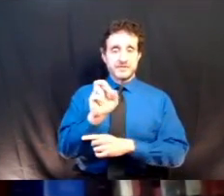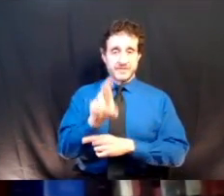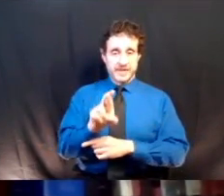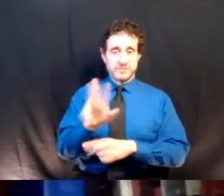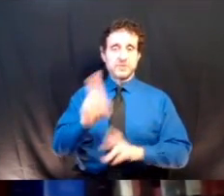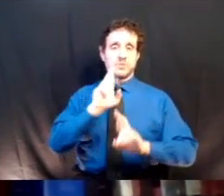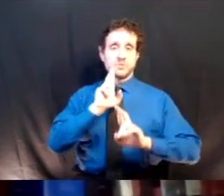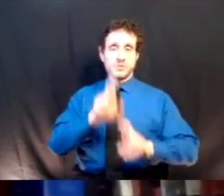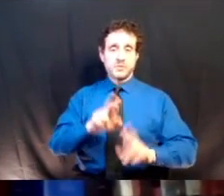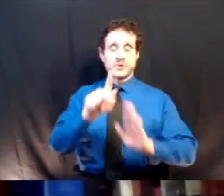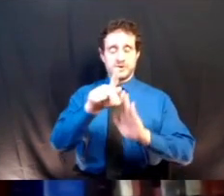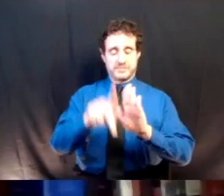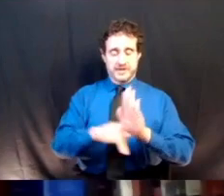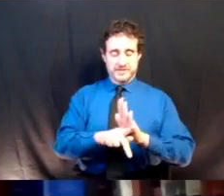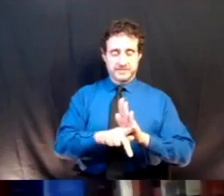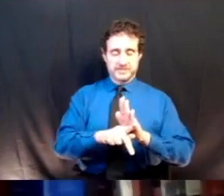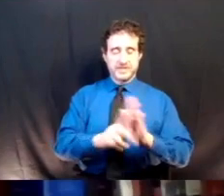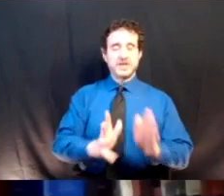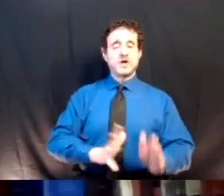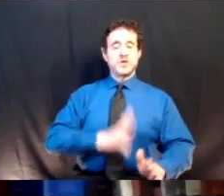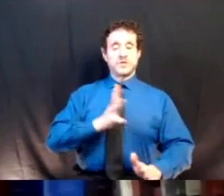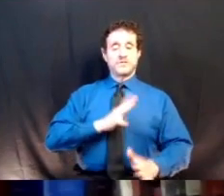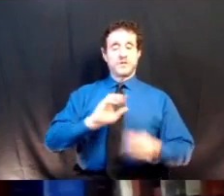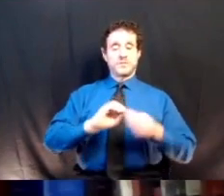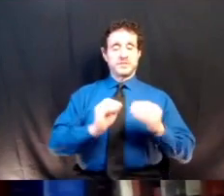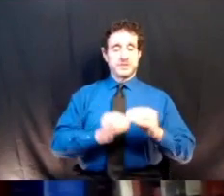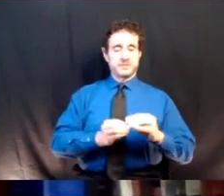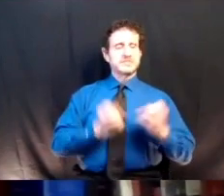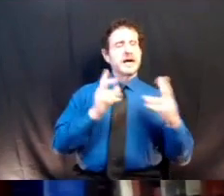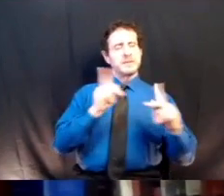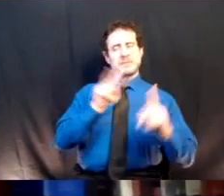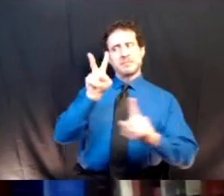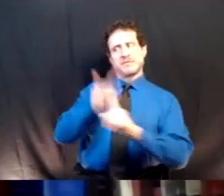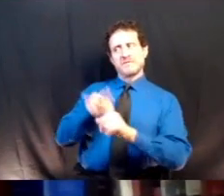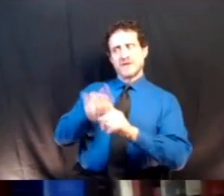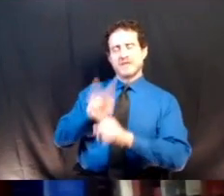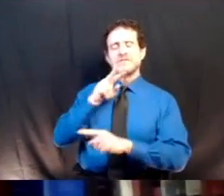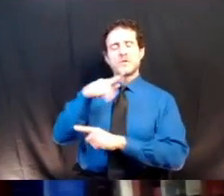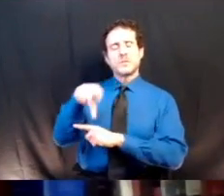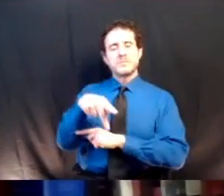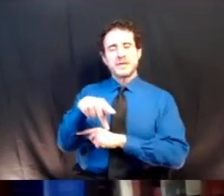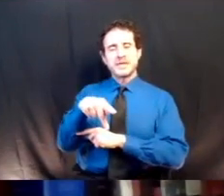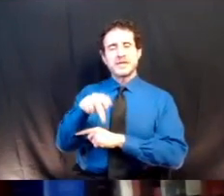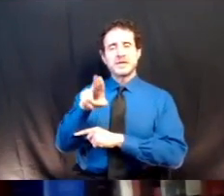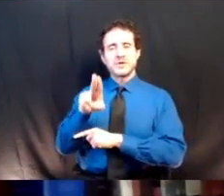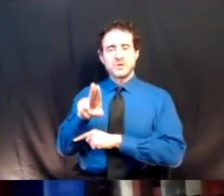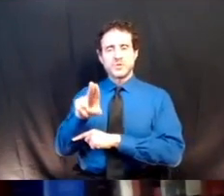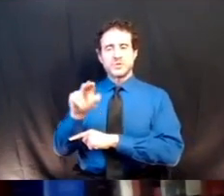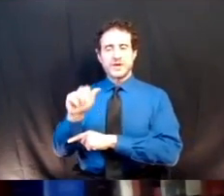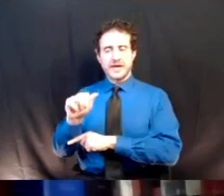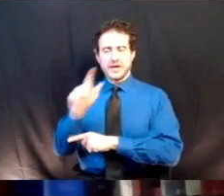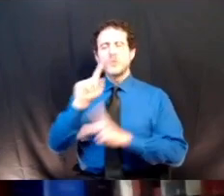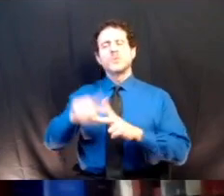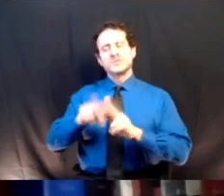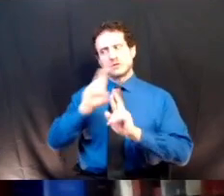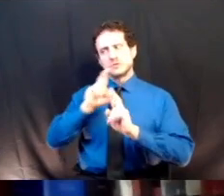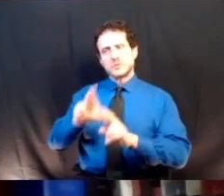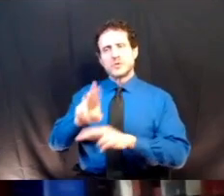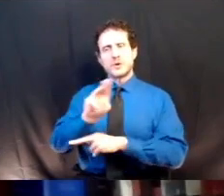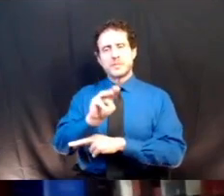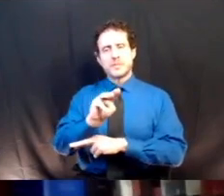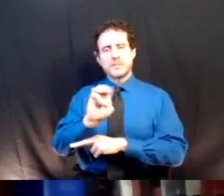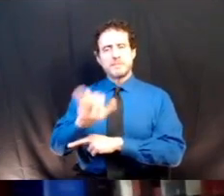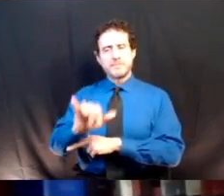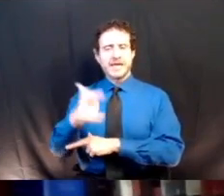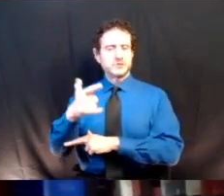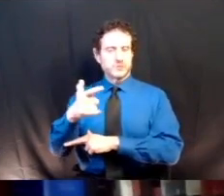official filing numbers for the PUA program will begin to be reported on May 21st. But what I can tell